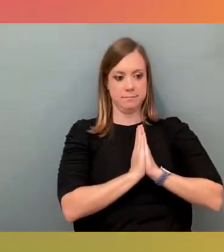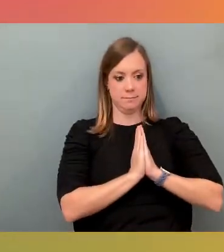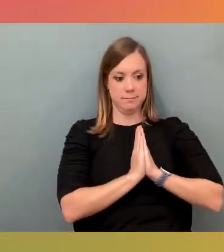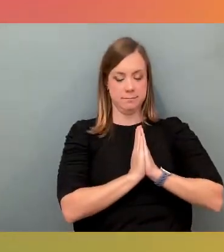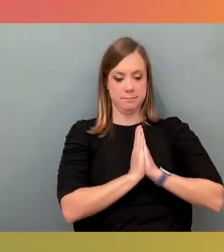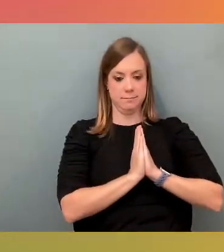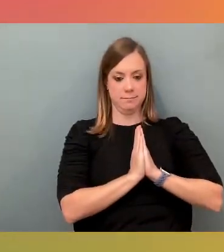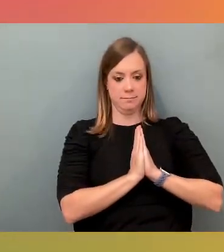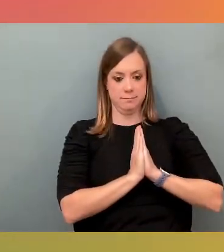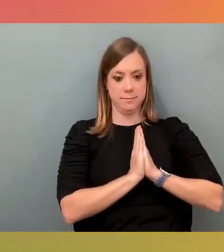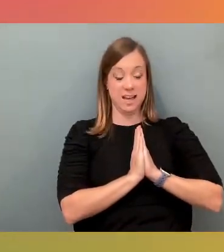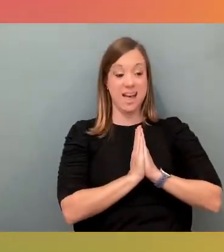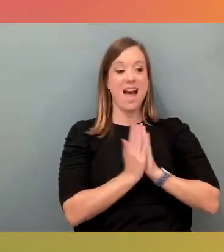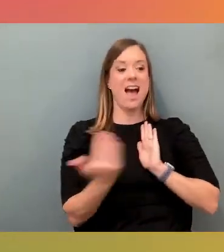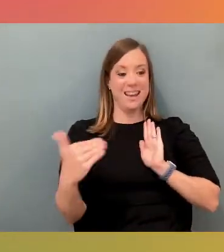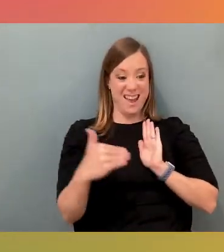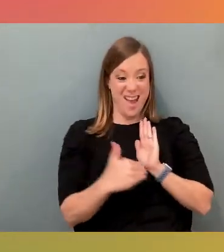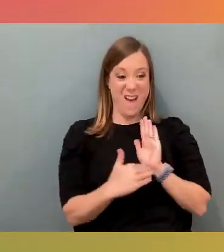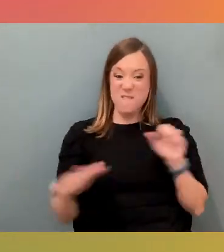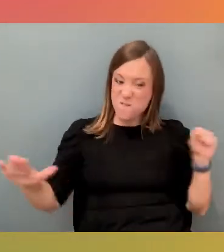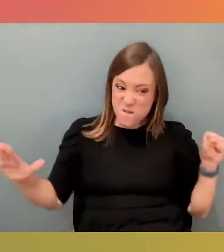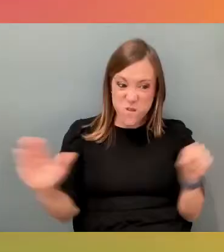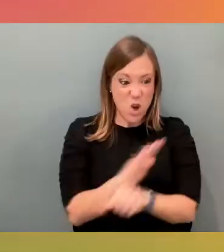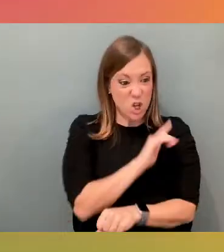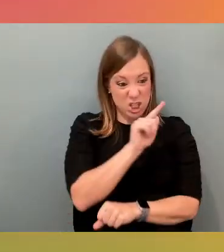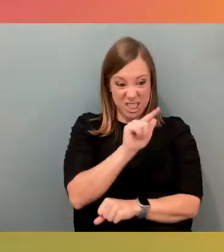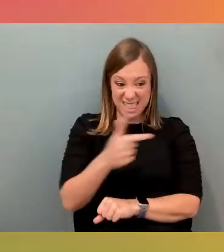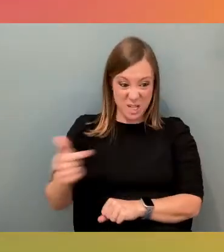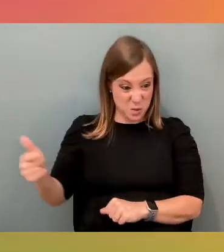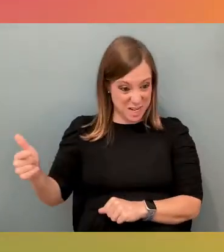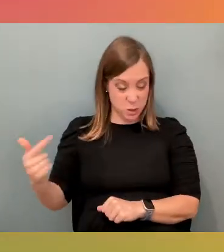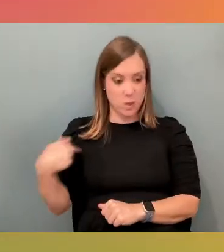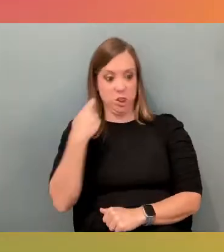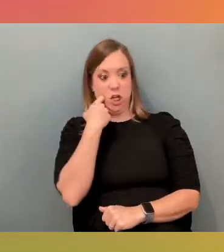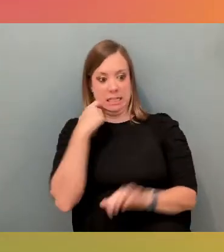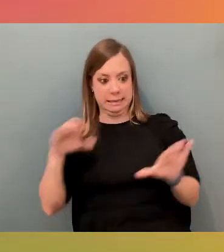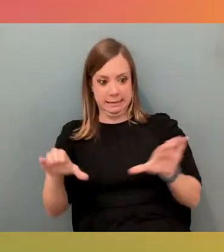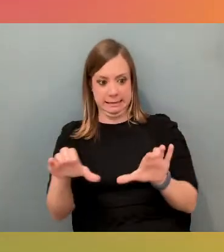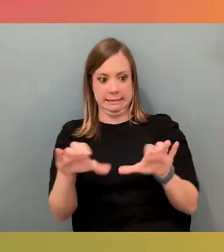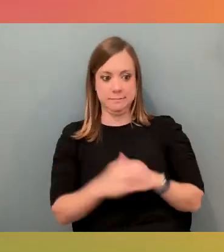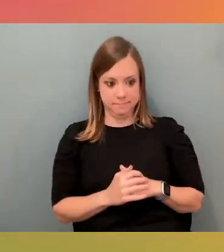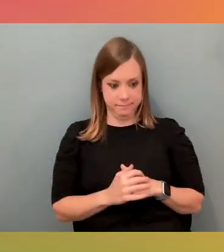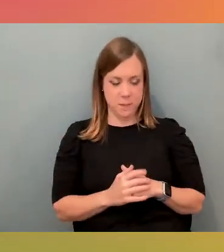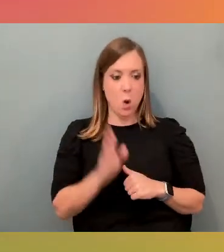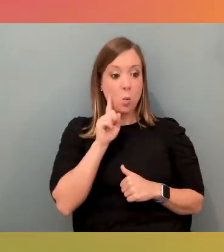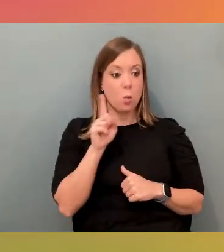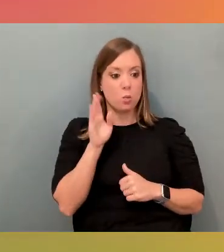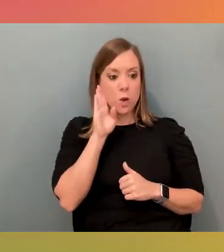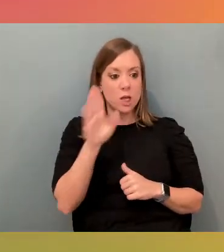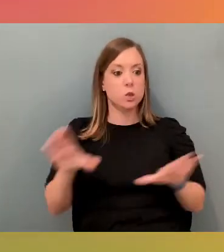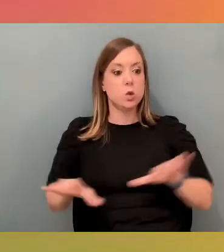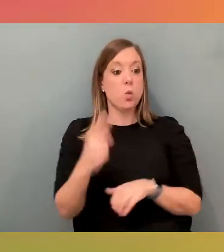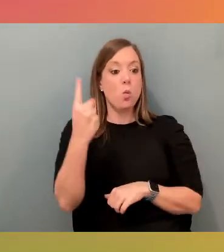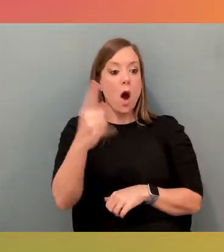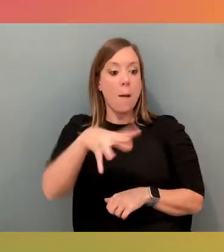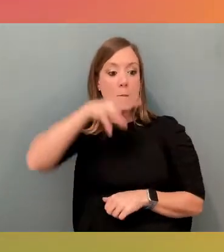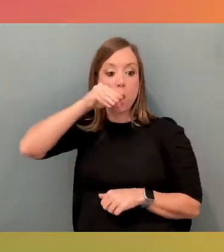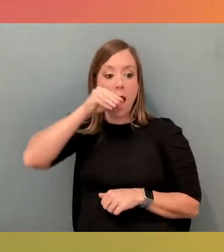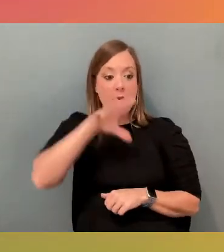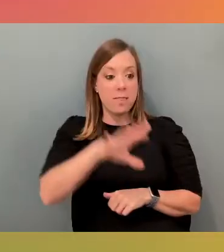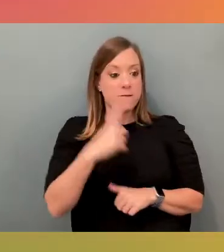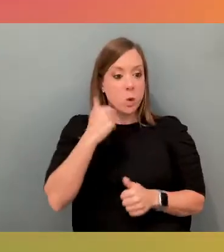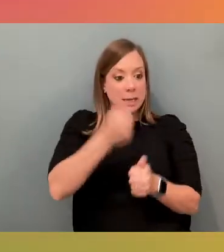through our entire sequence, which we've just done. 1 breath per posture. You guys